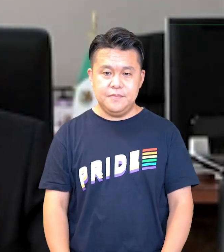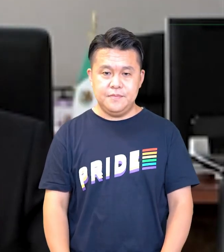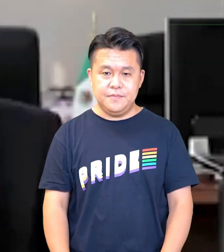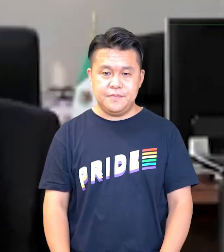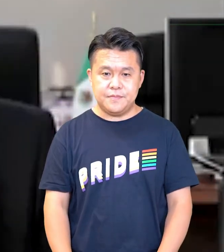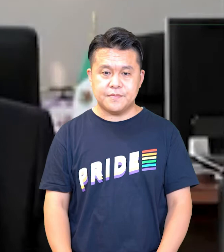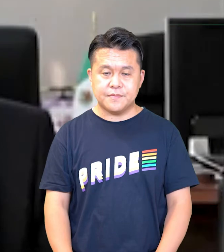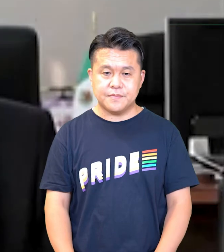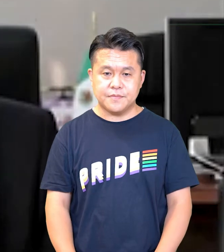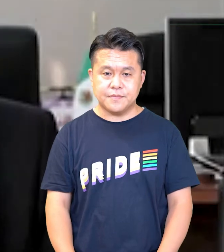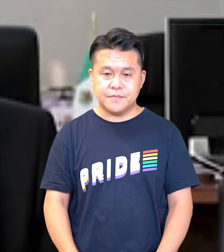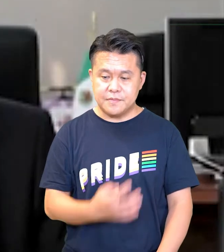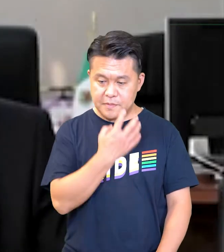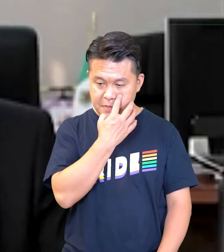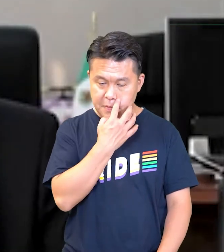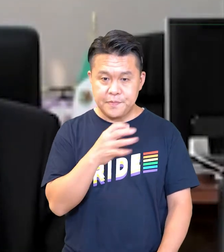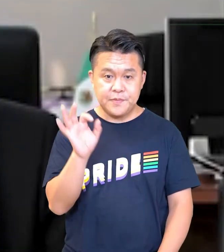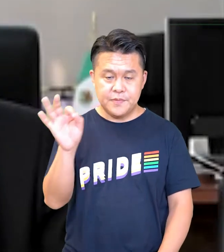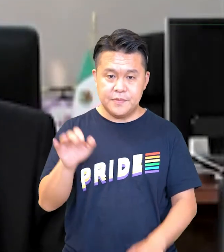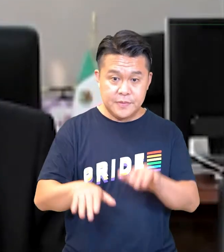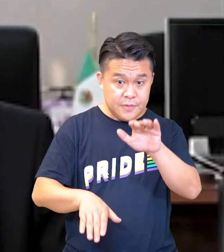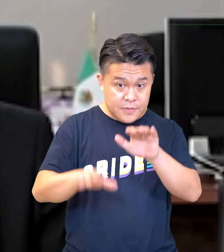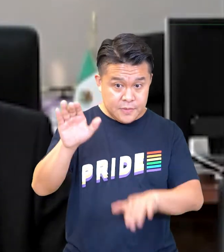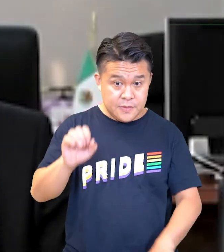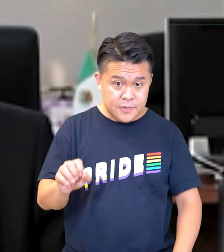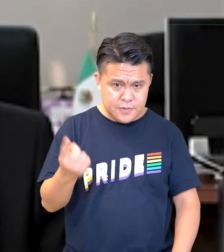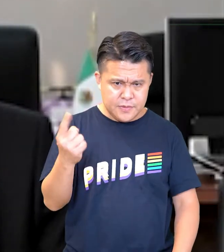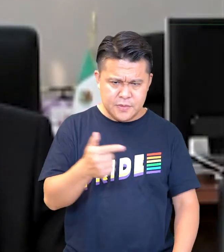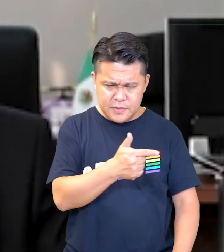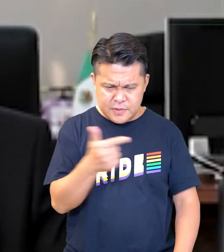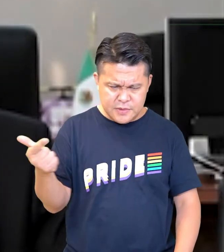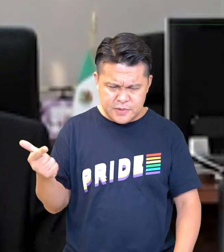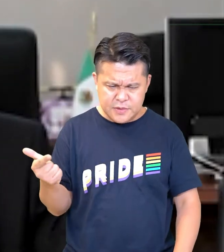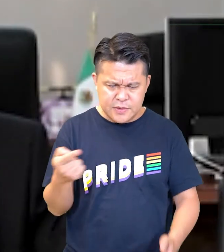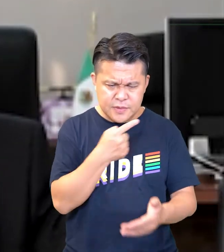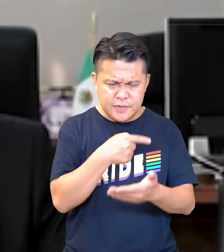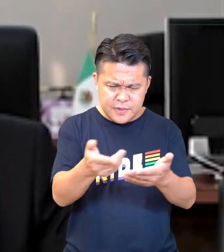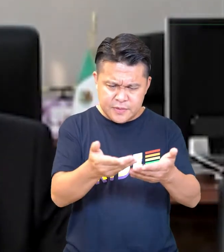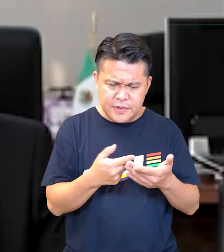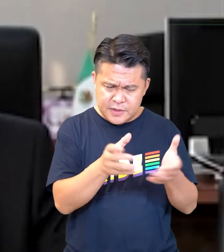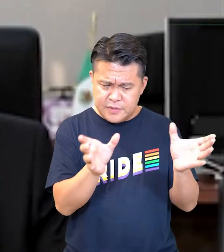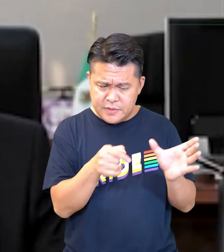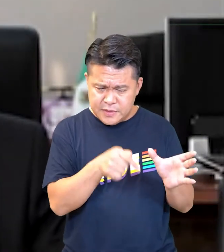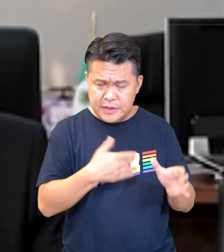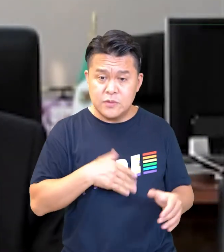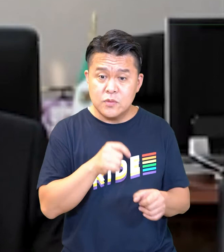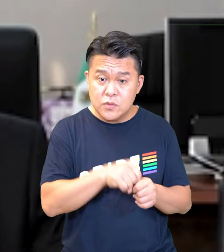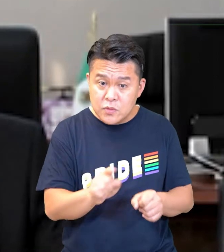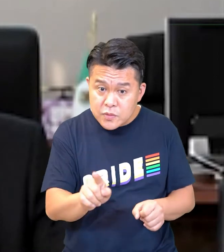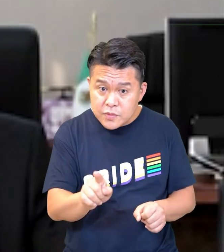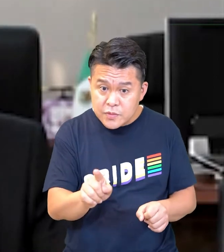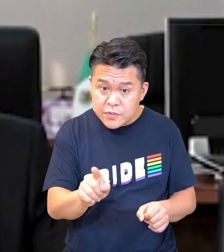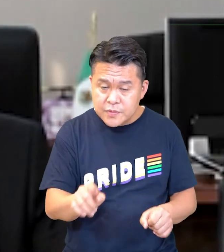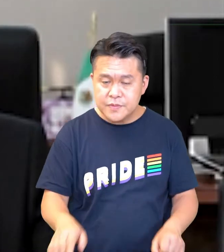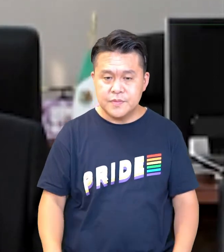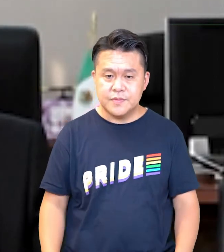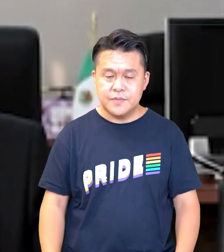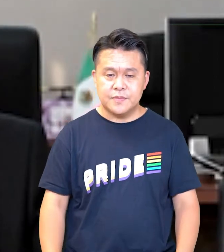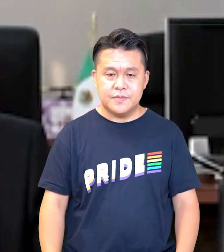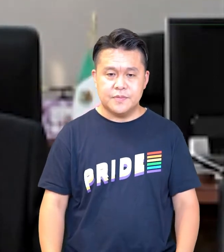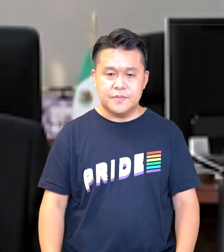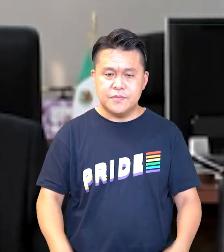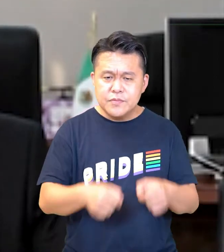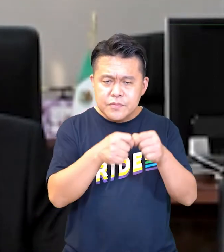We need to have concrete information that allows us to identify the groups